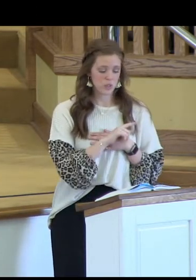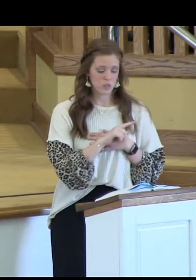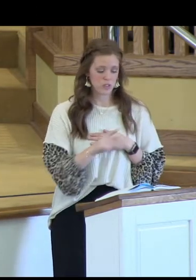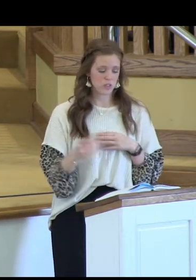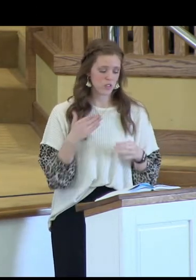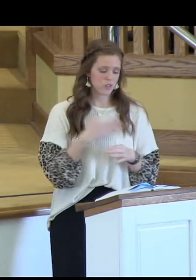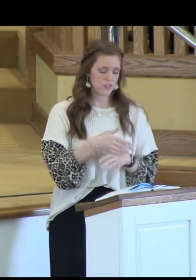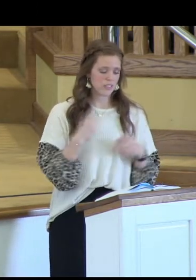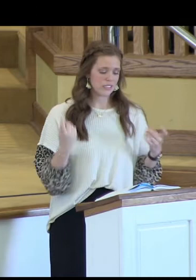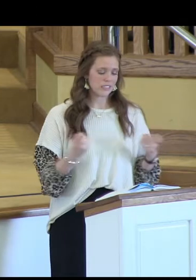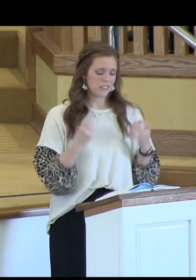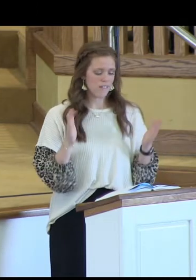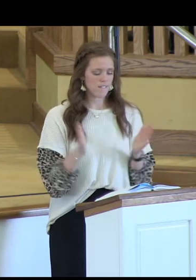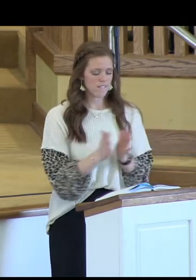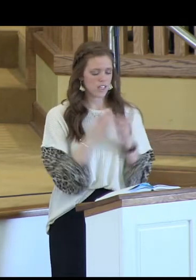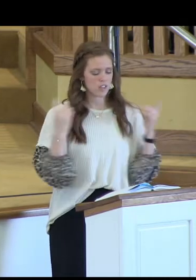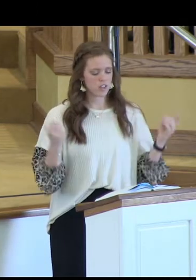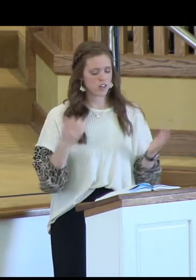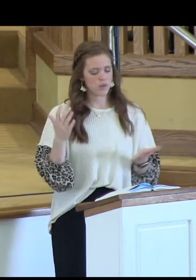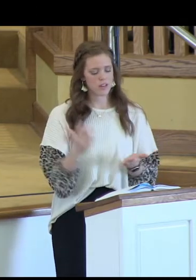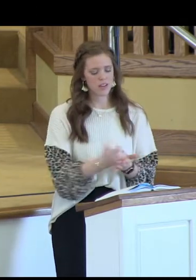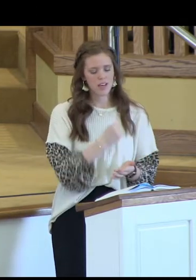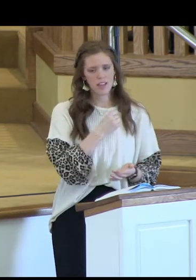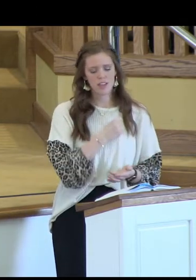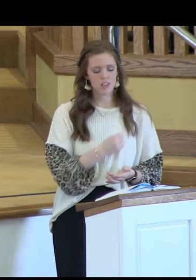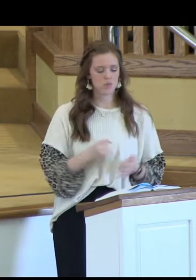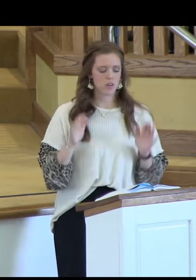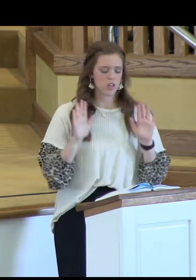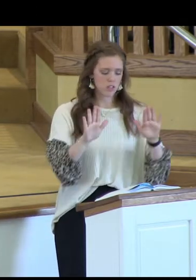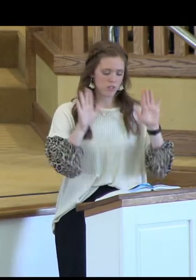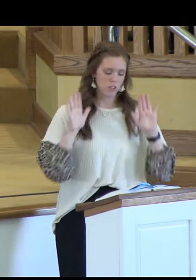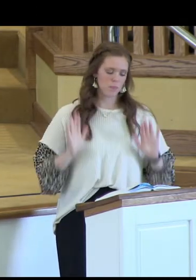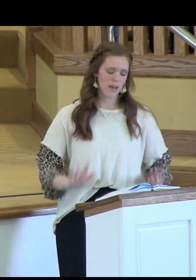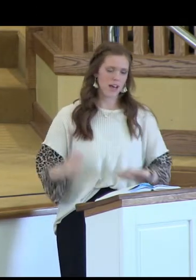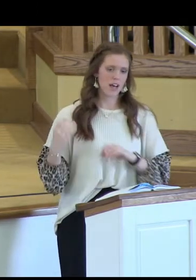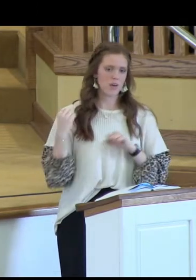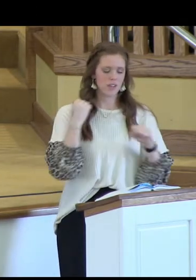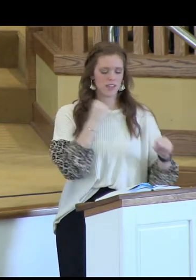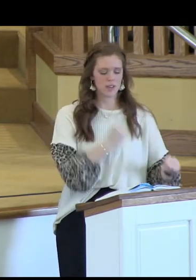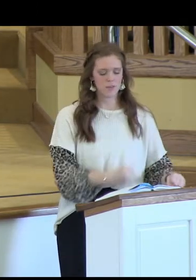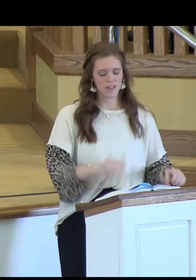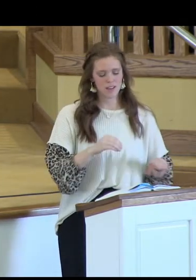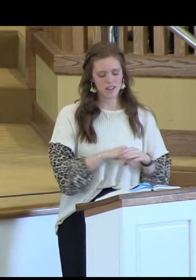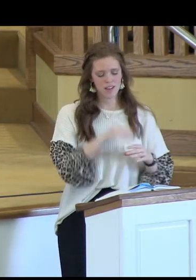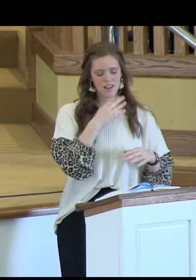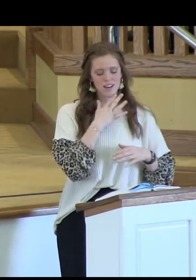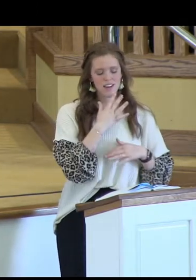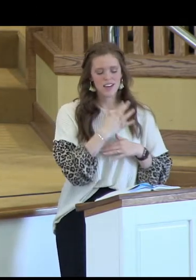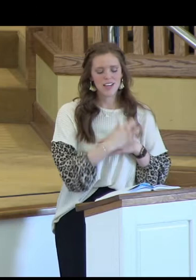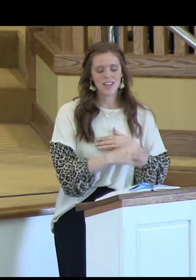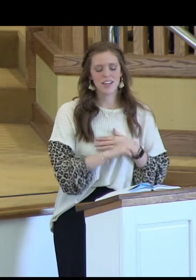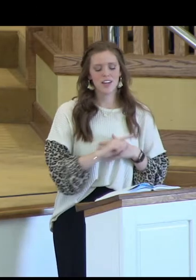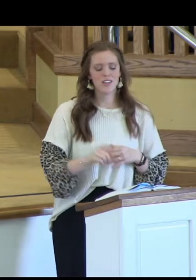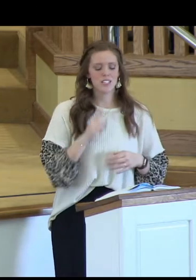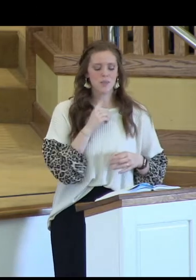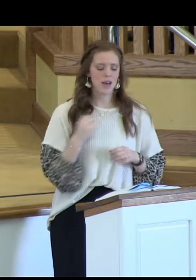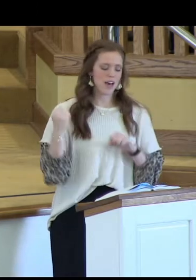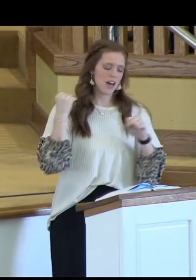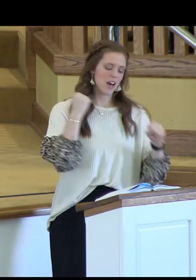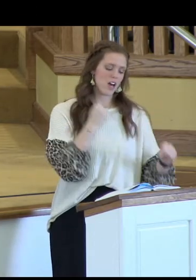you or evil a victory win? There's wonderful power in the blood. There